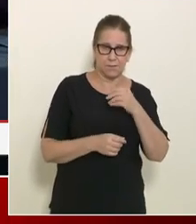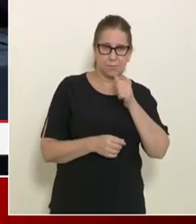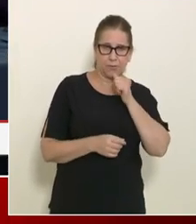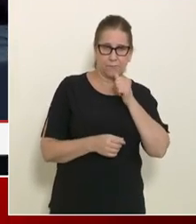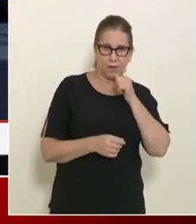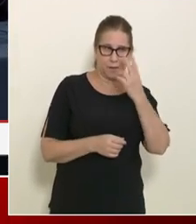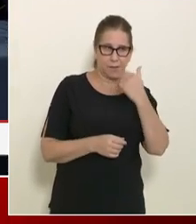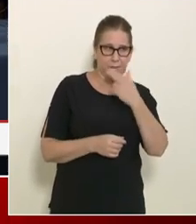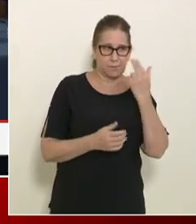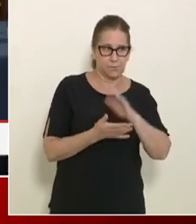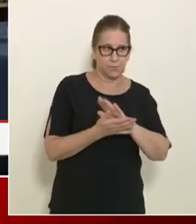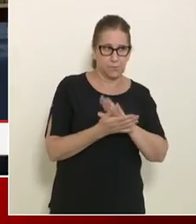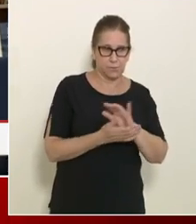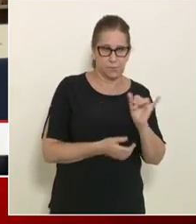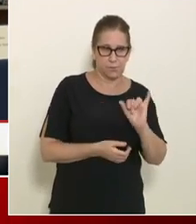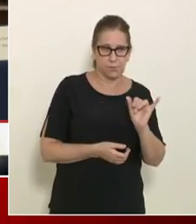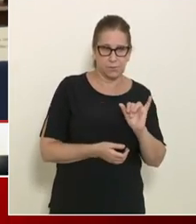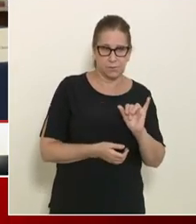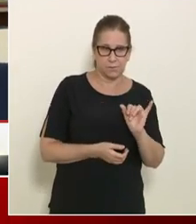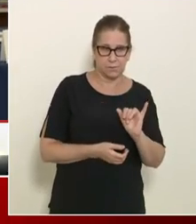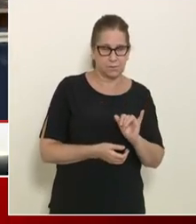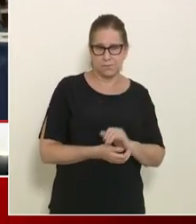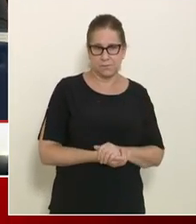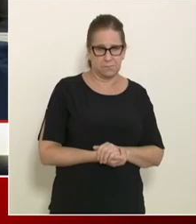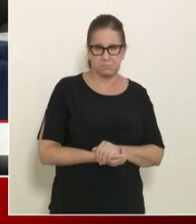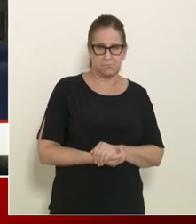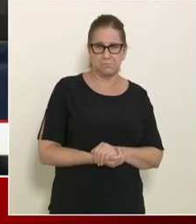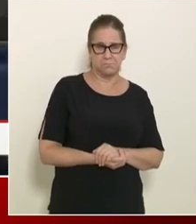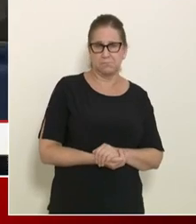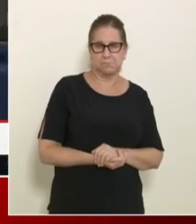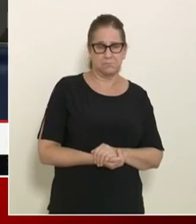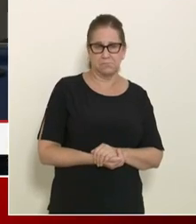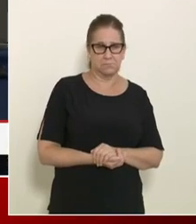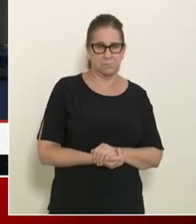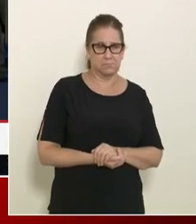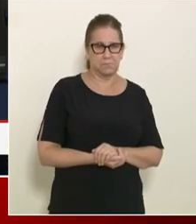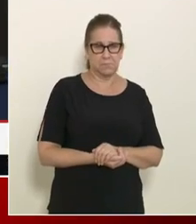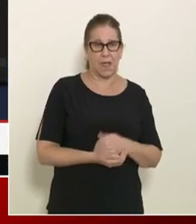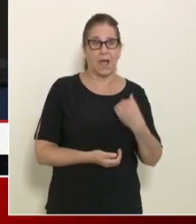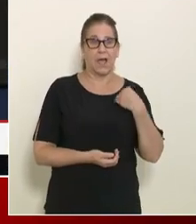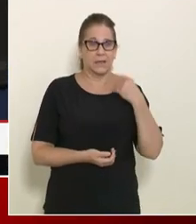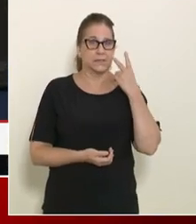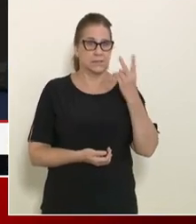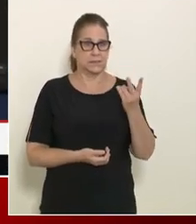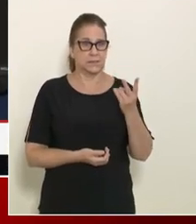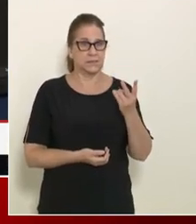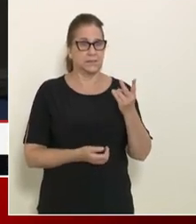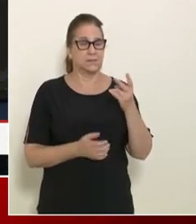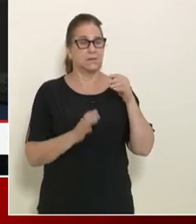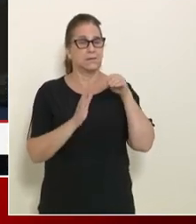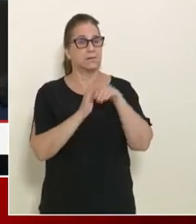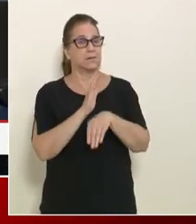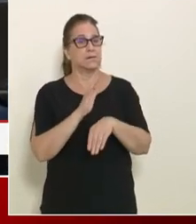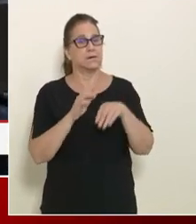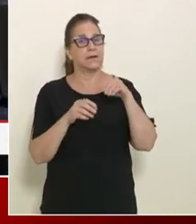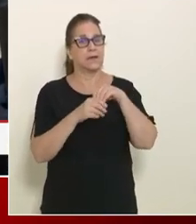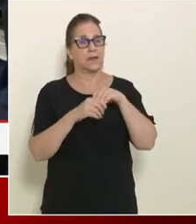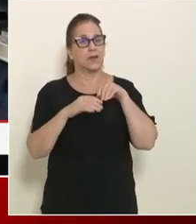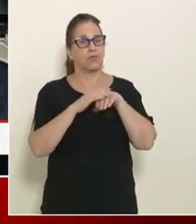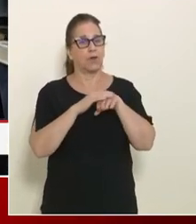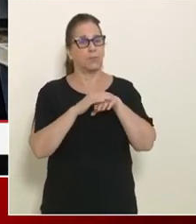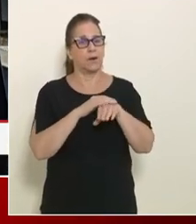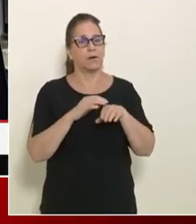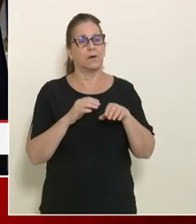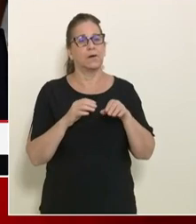based on the virtual posture. And the answer is no. We are seeing declines in enrollment in our youngest